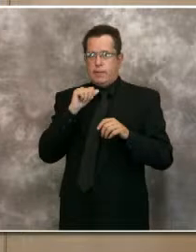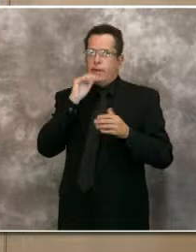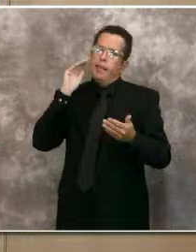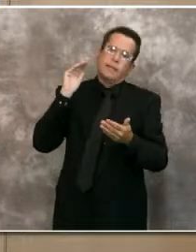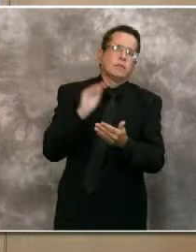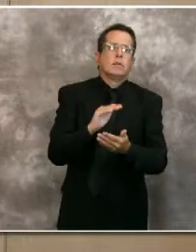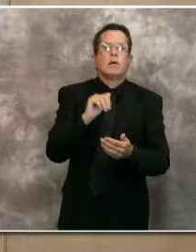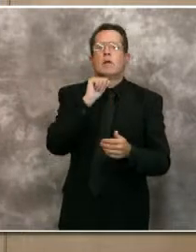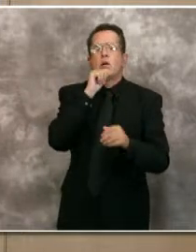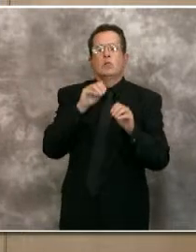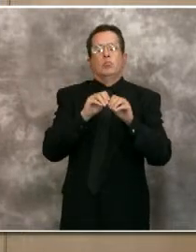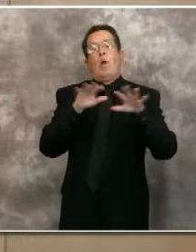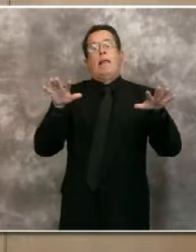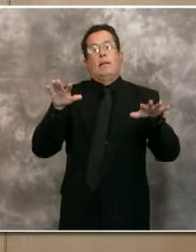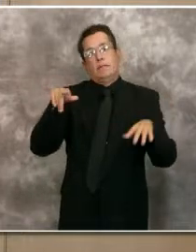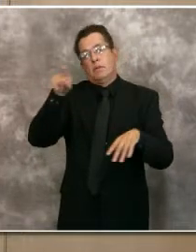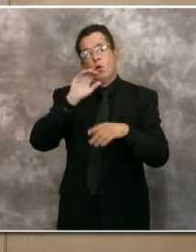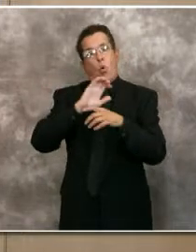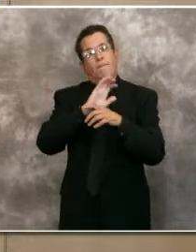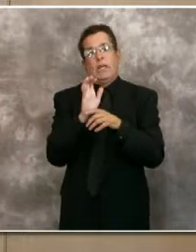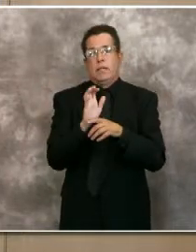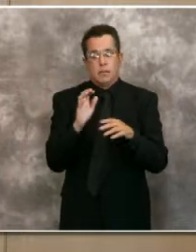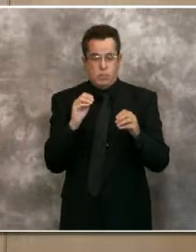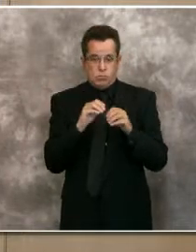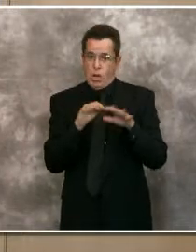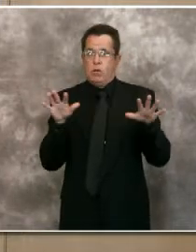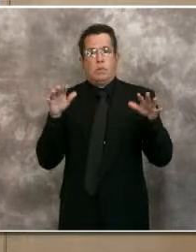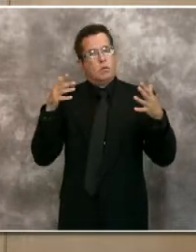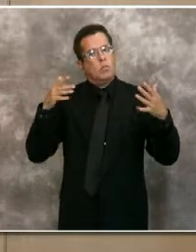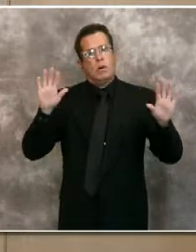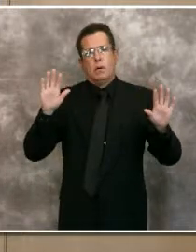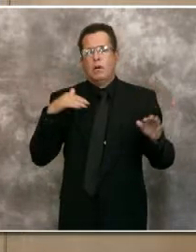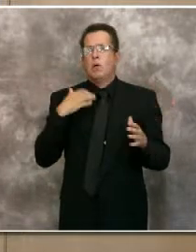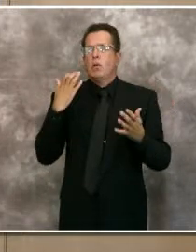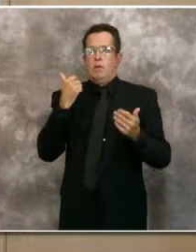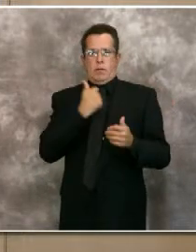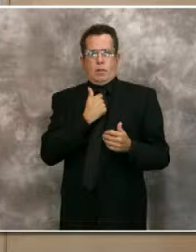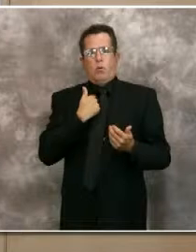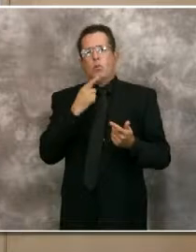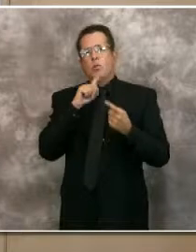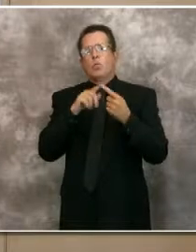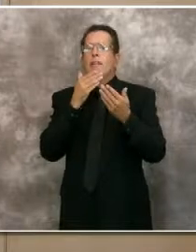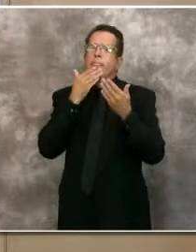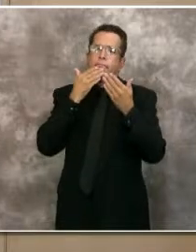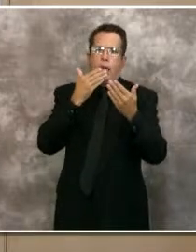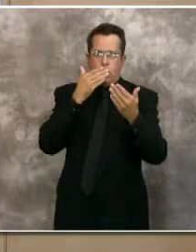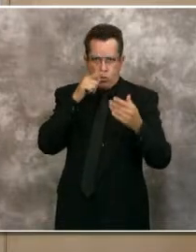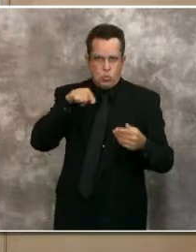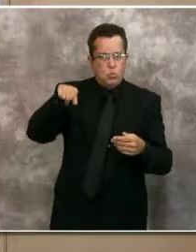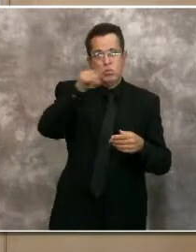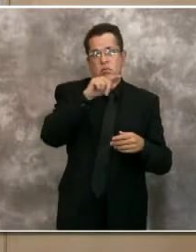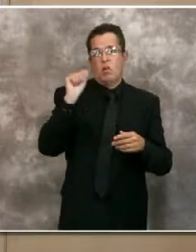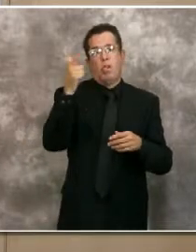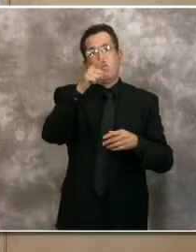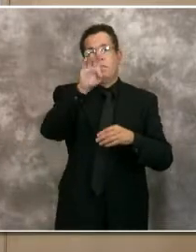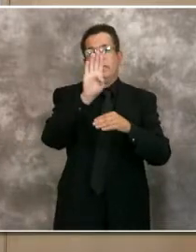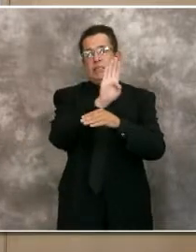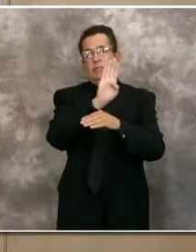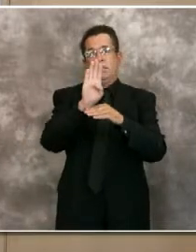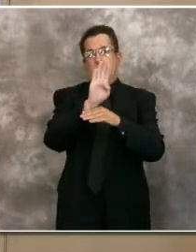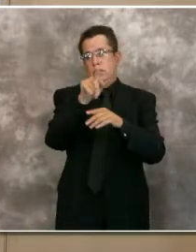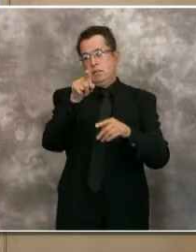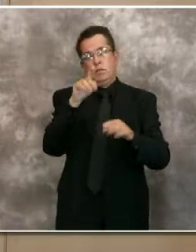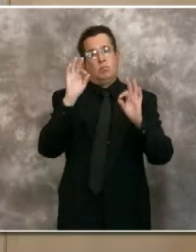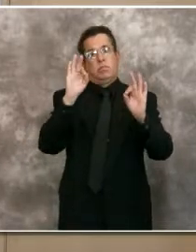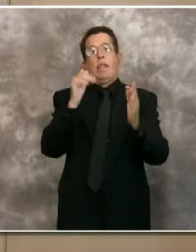spread of COVID-19. I want to personally thank all of those individuals and businesses that have helped to flatten